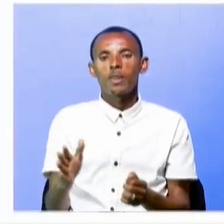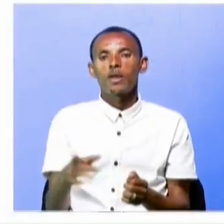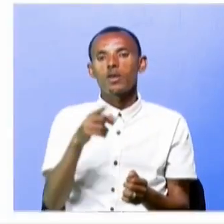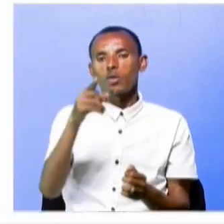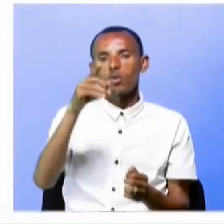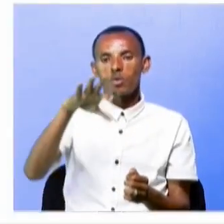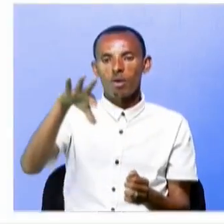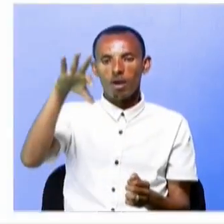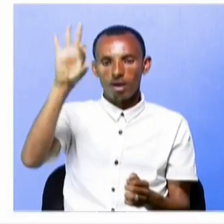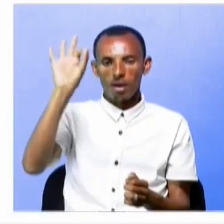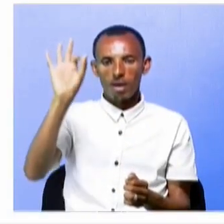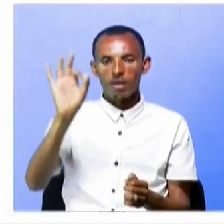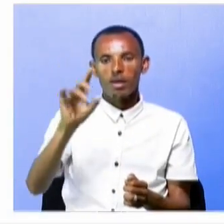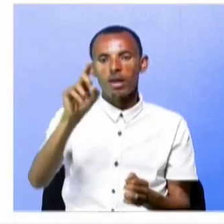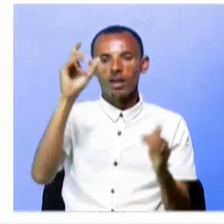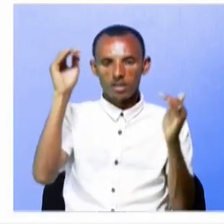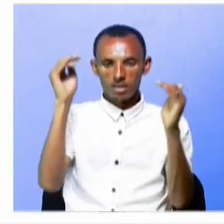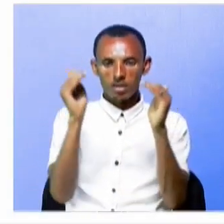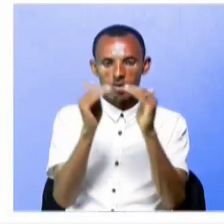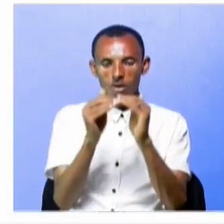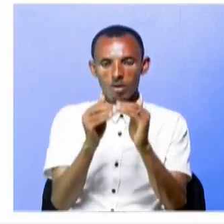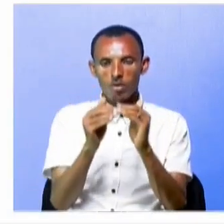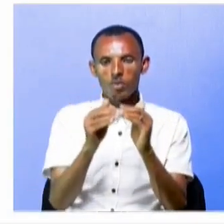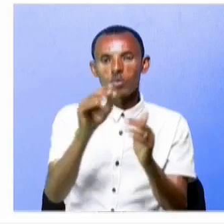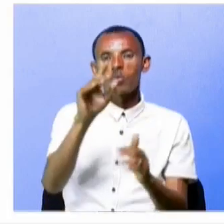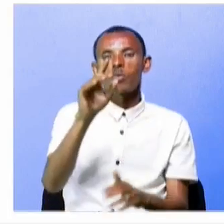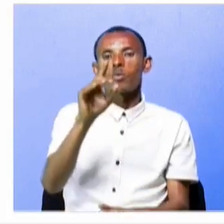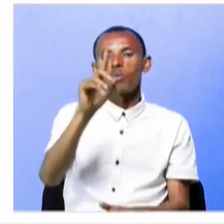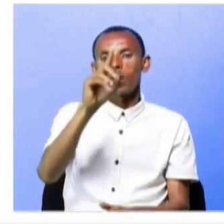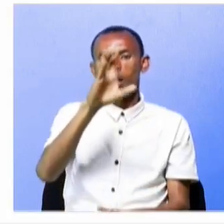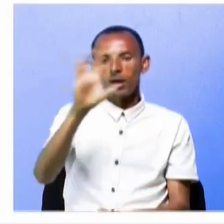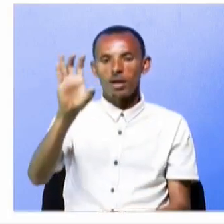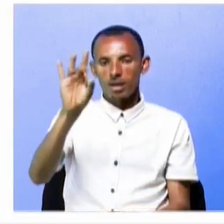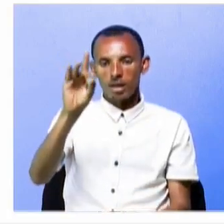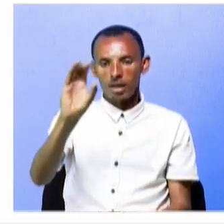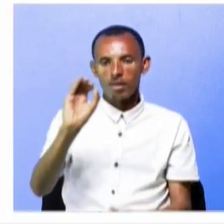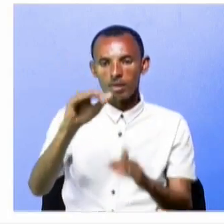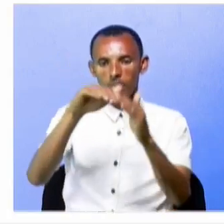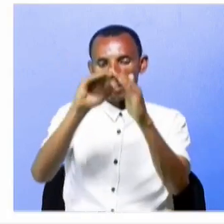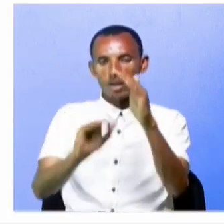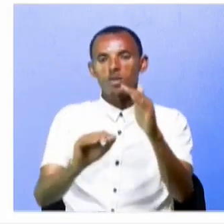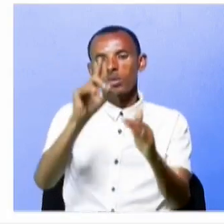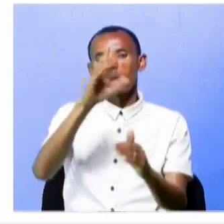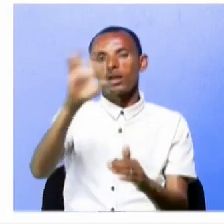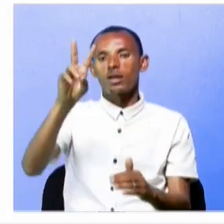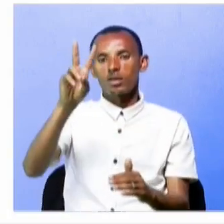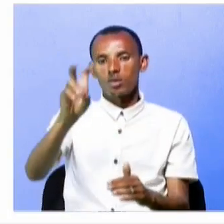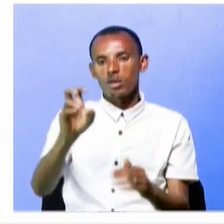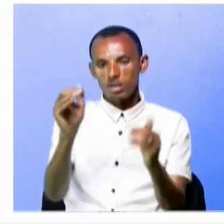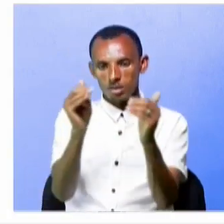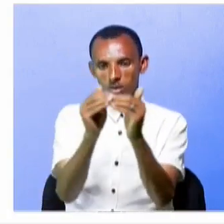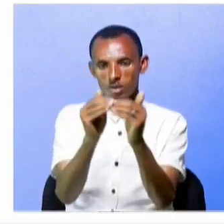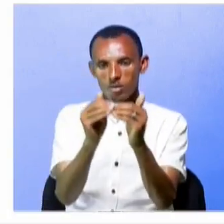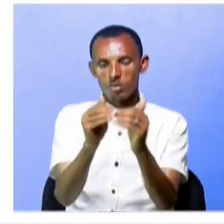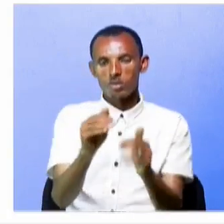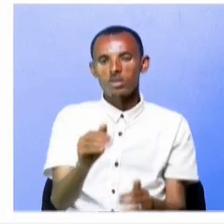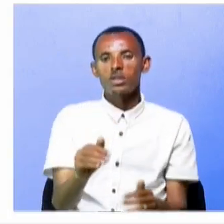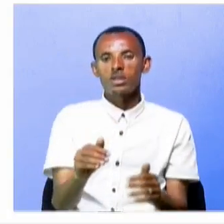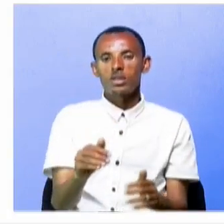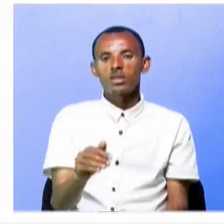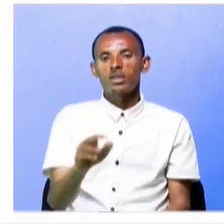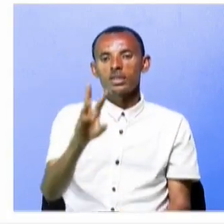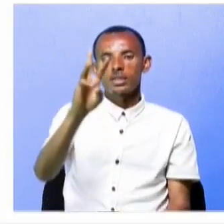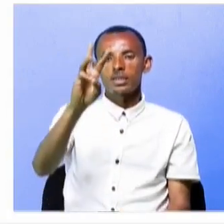will have x becomes 180 degree minus 120. So this difference